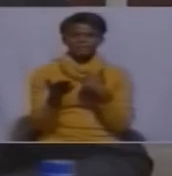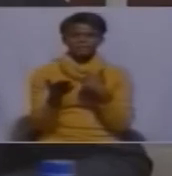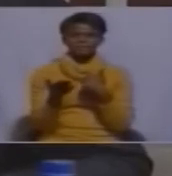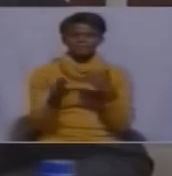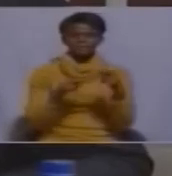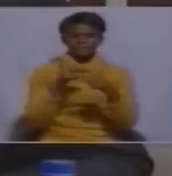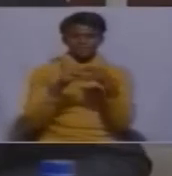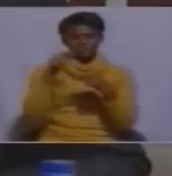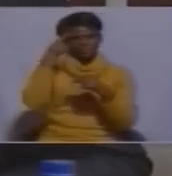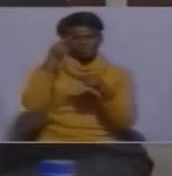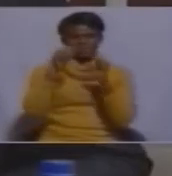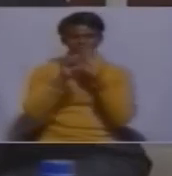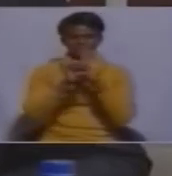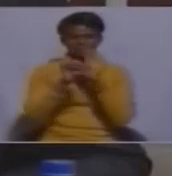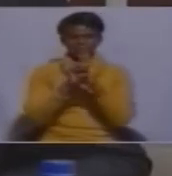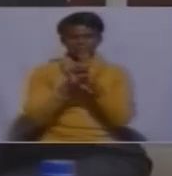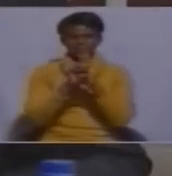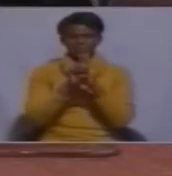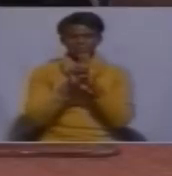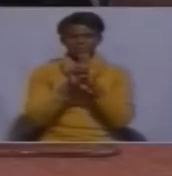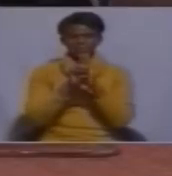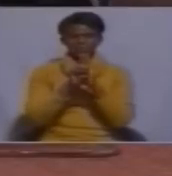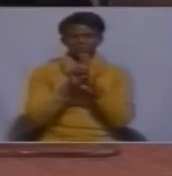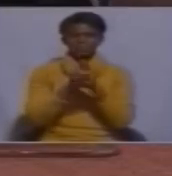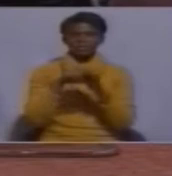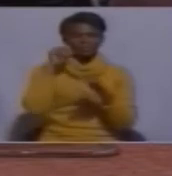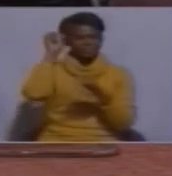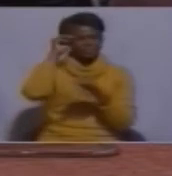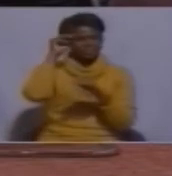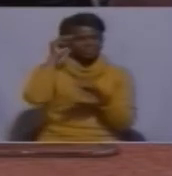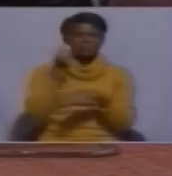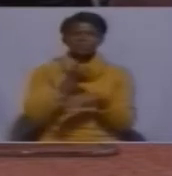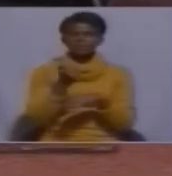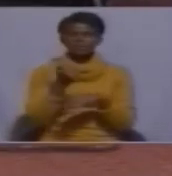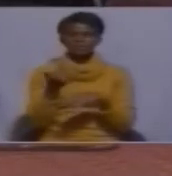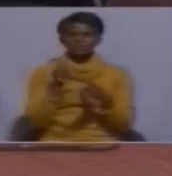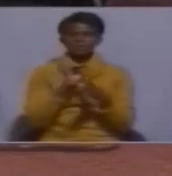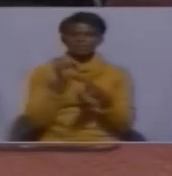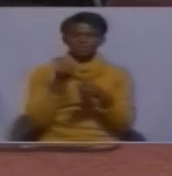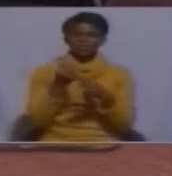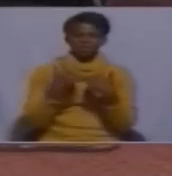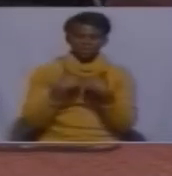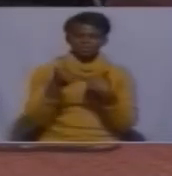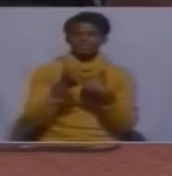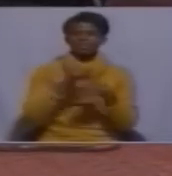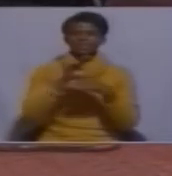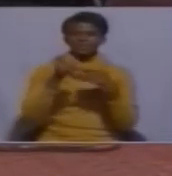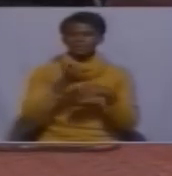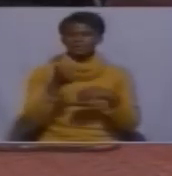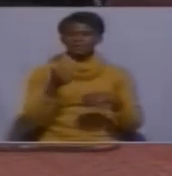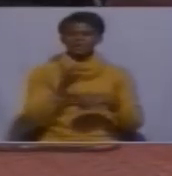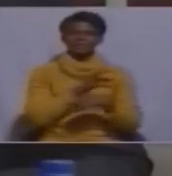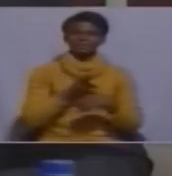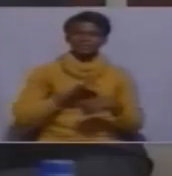for instance, if it's a contract being entered to within any of the ministries, and then we've got all these parastatals like